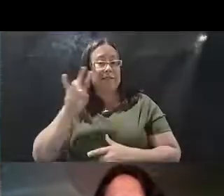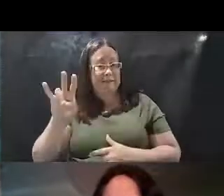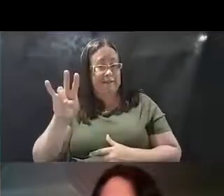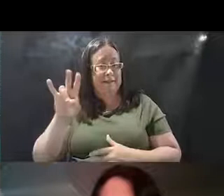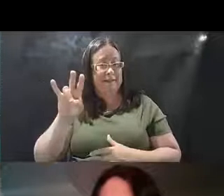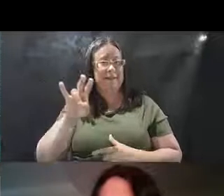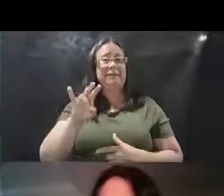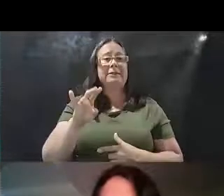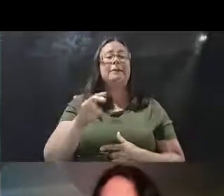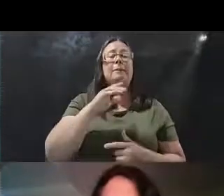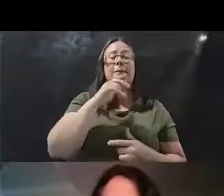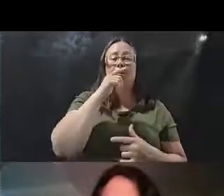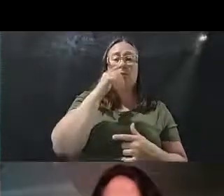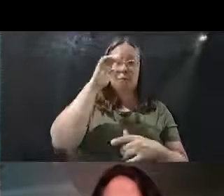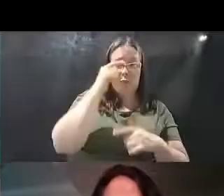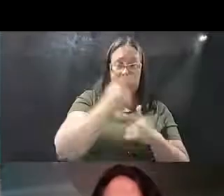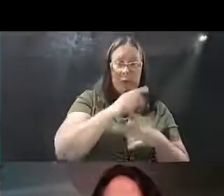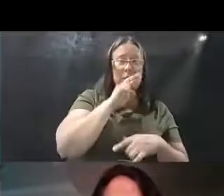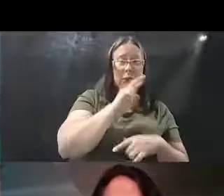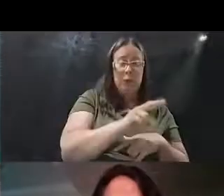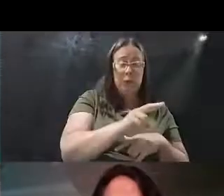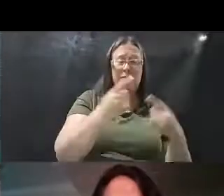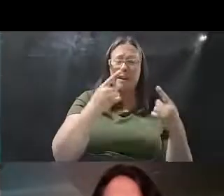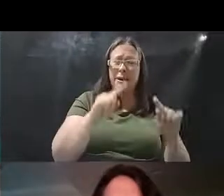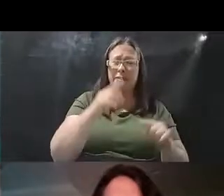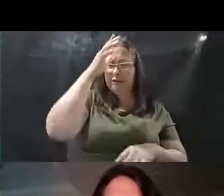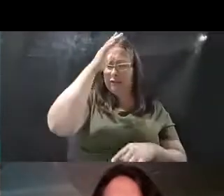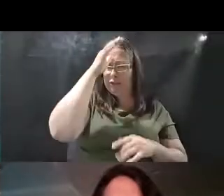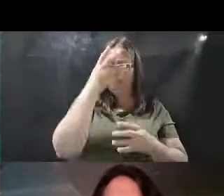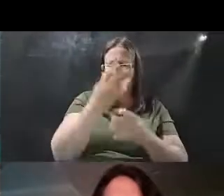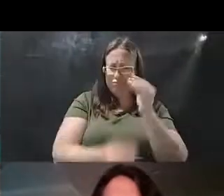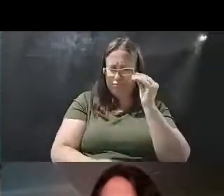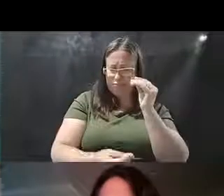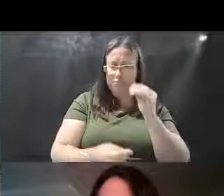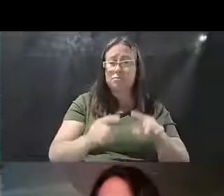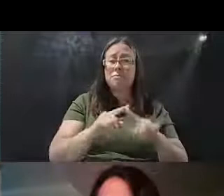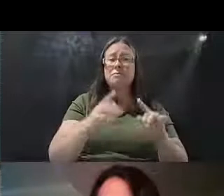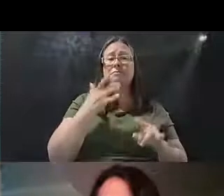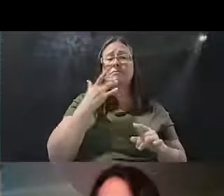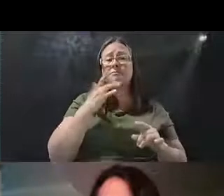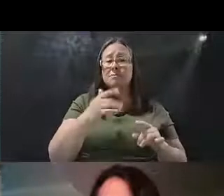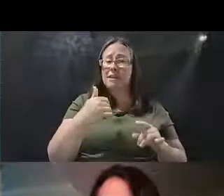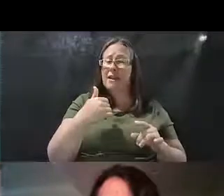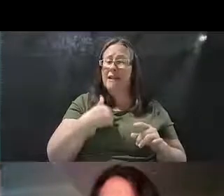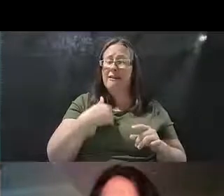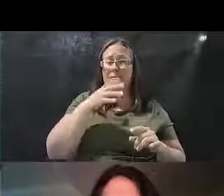was 2, we lost our father. But we were very fortunate to have a mother